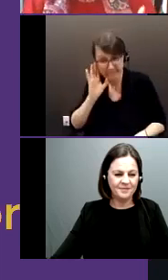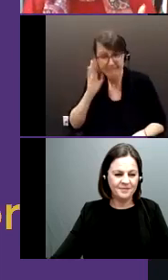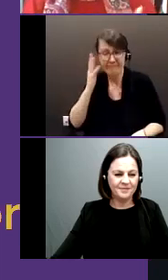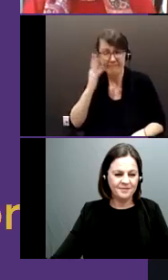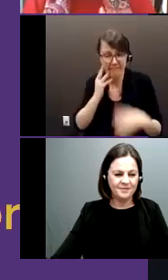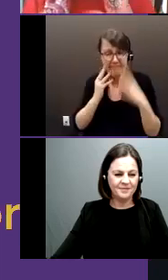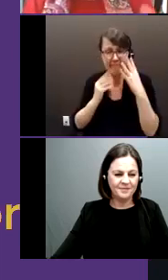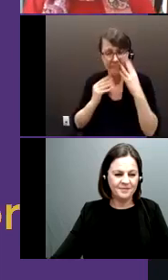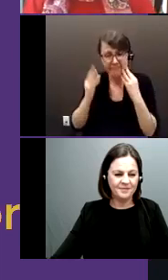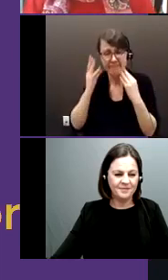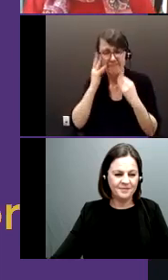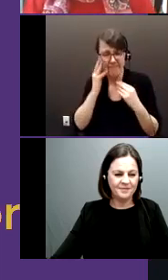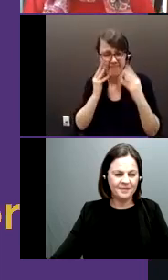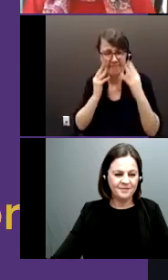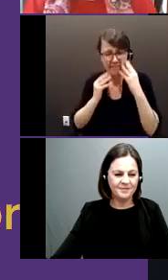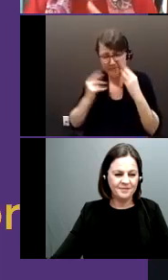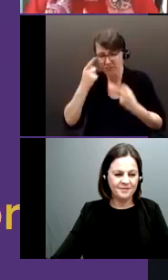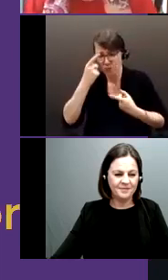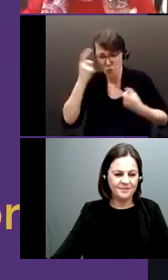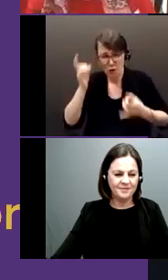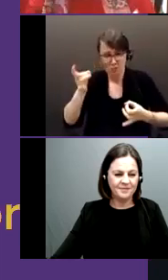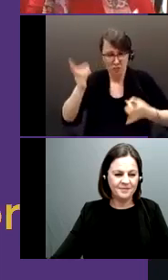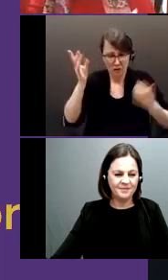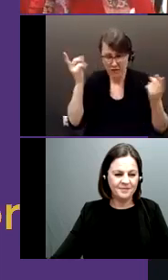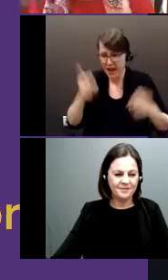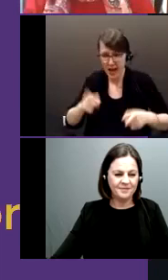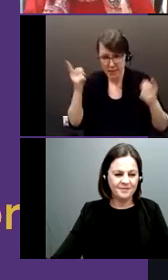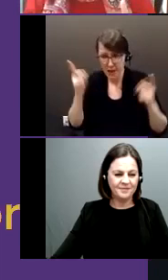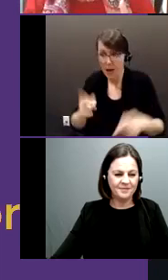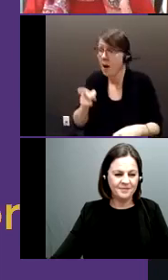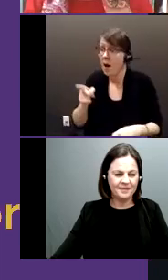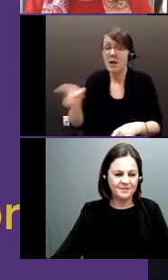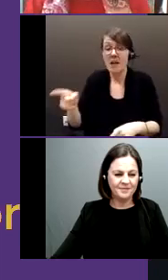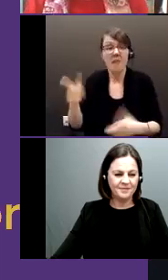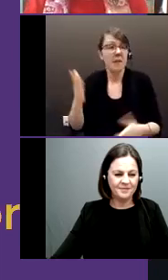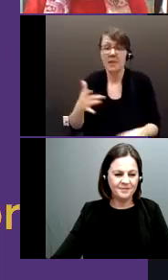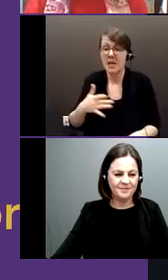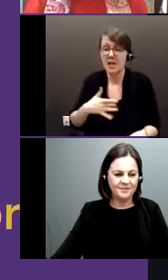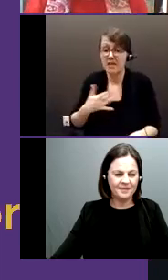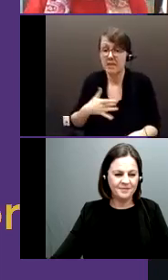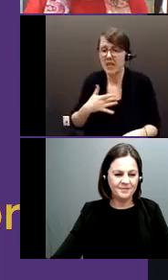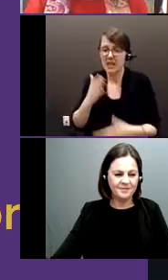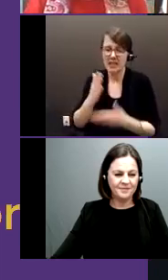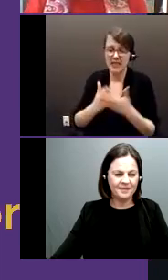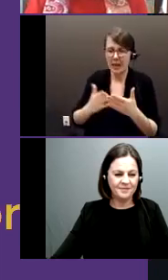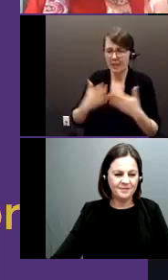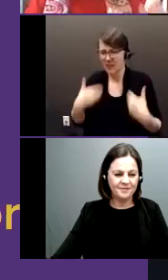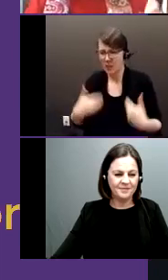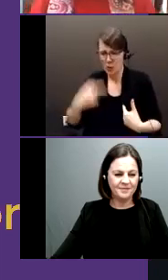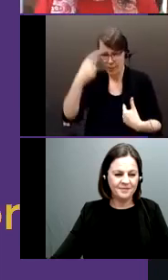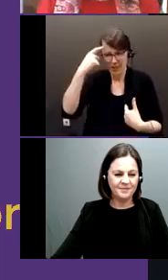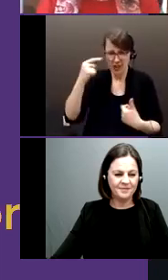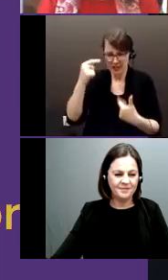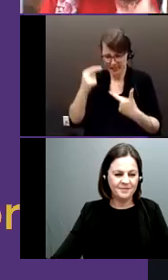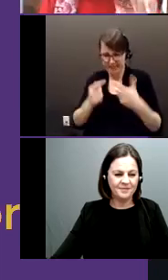experience some of the symptoms that they might be experiencing as a trauma survivor. I